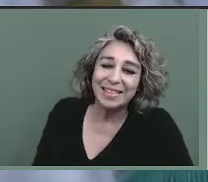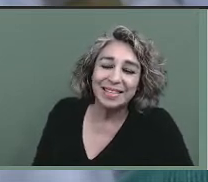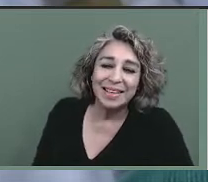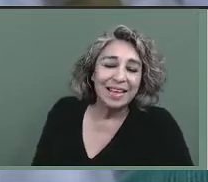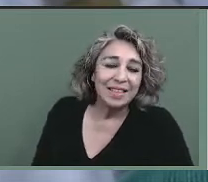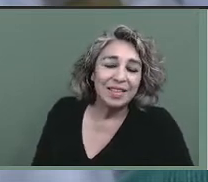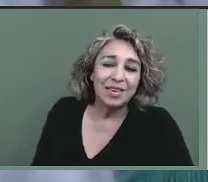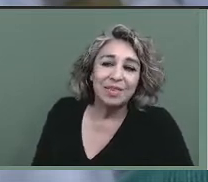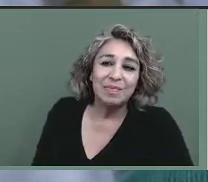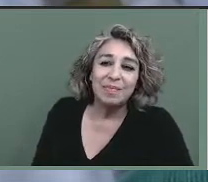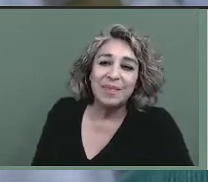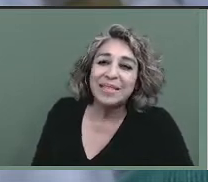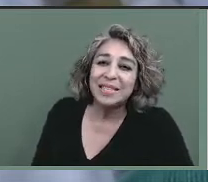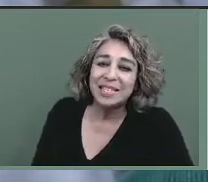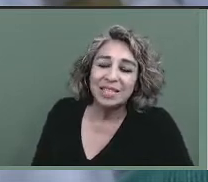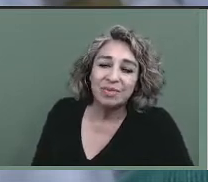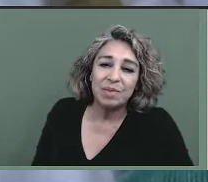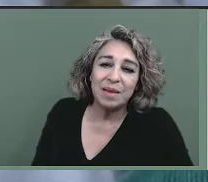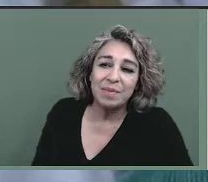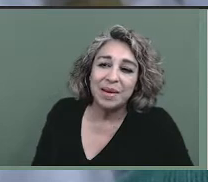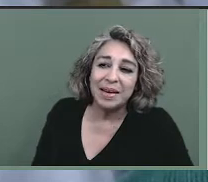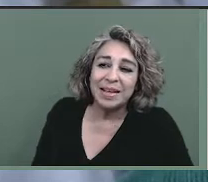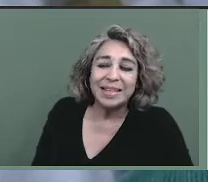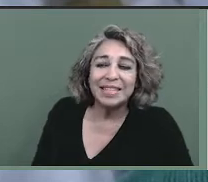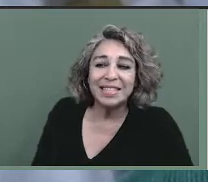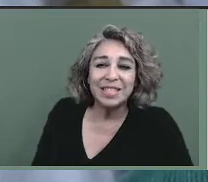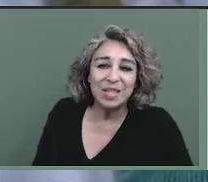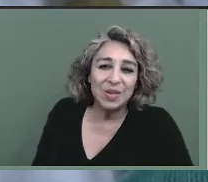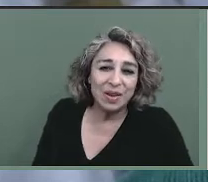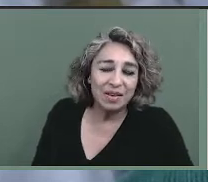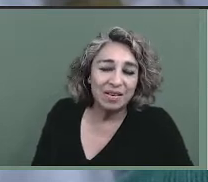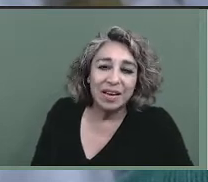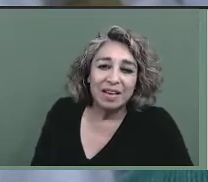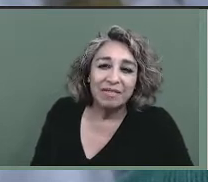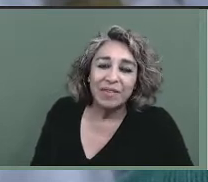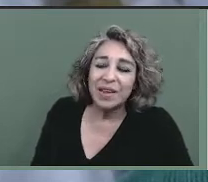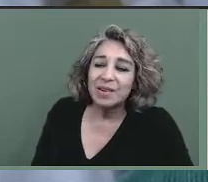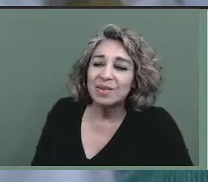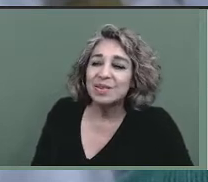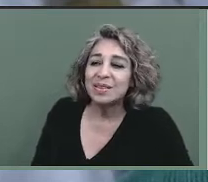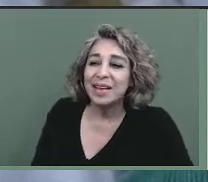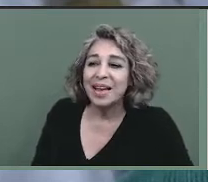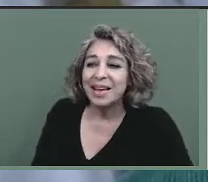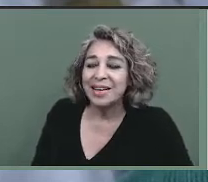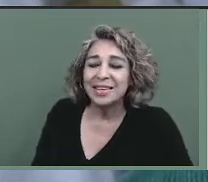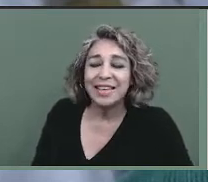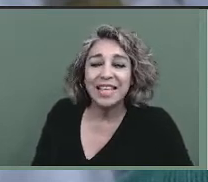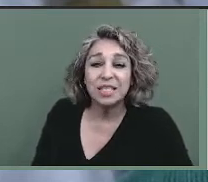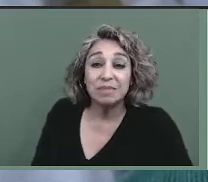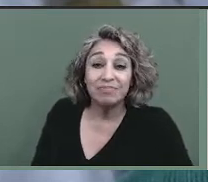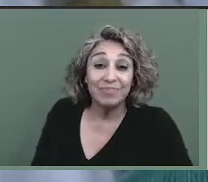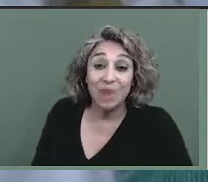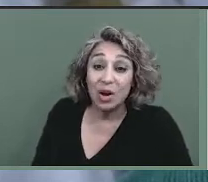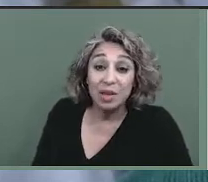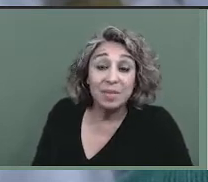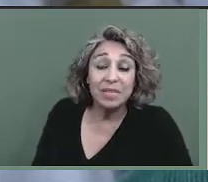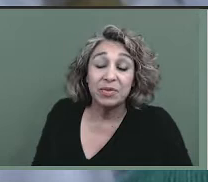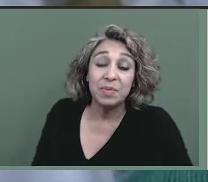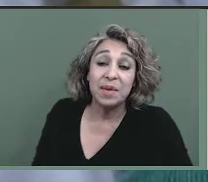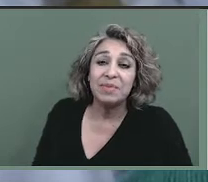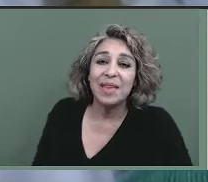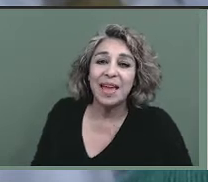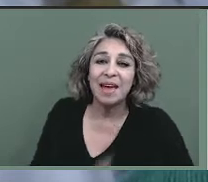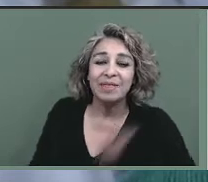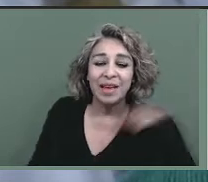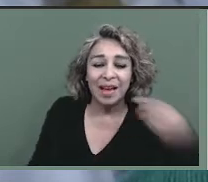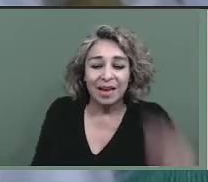takes their messages from them and listens to their fears and takes documents from them.